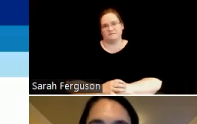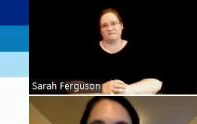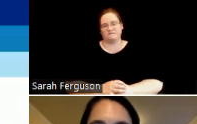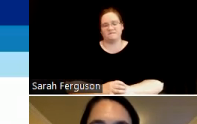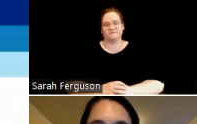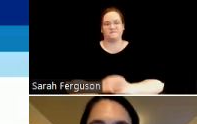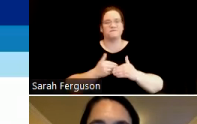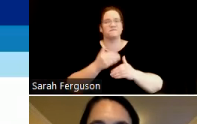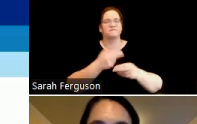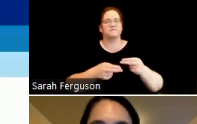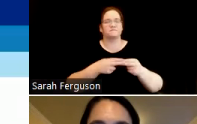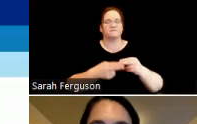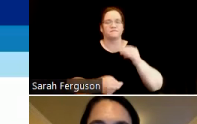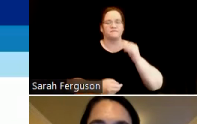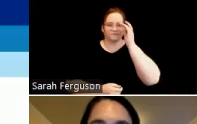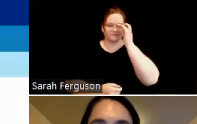Next slide, please.